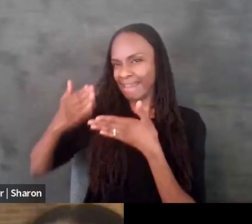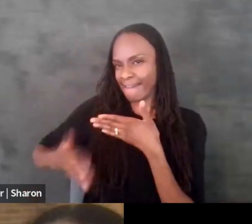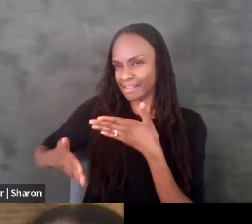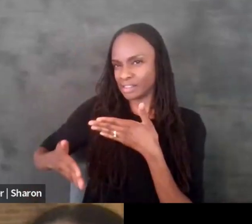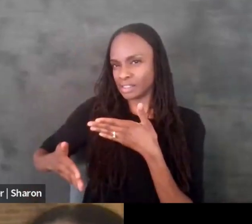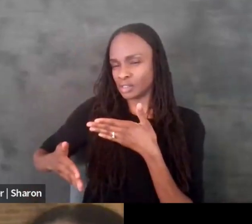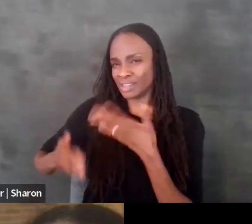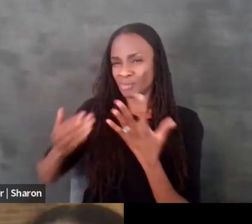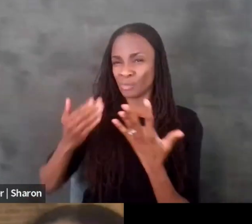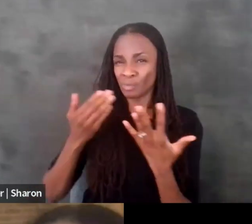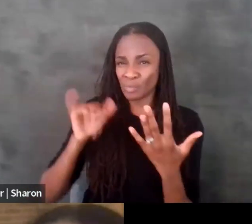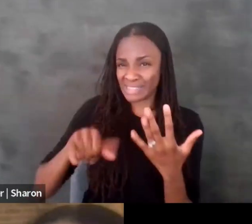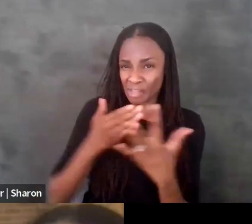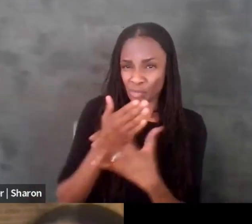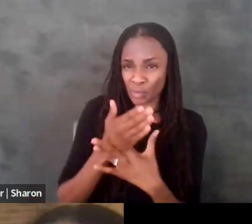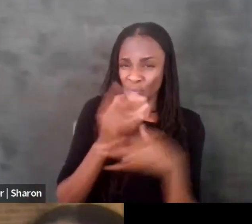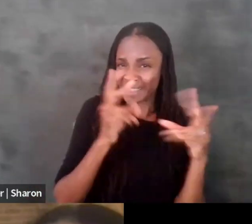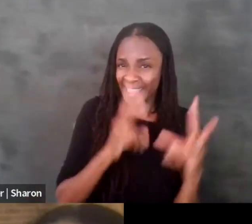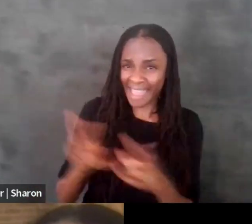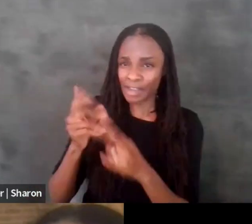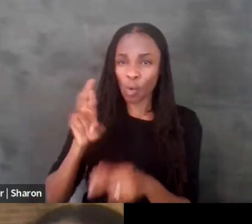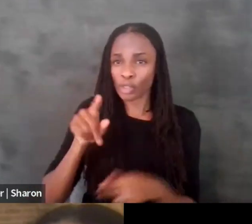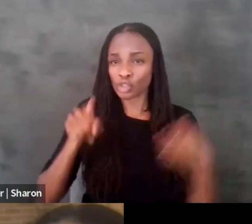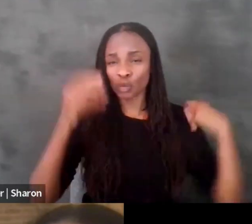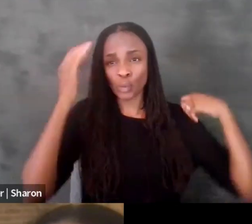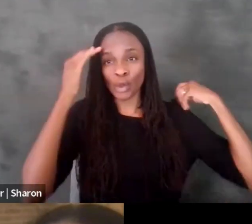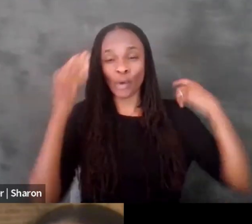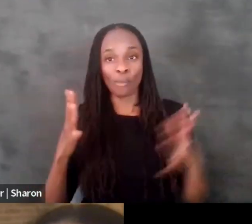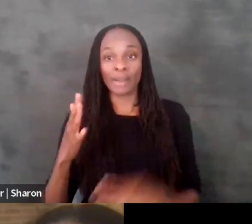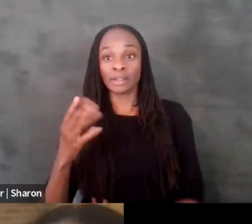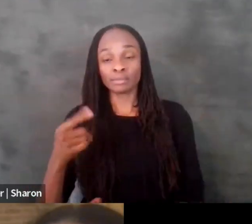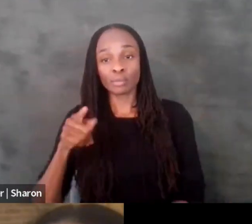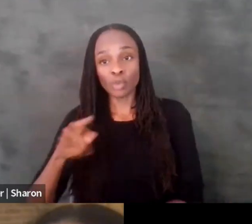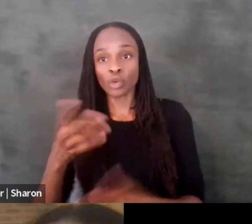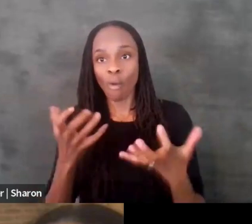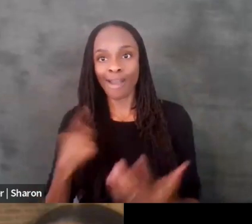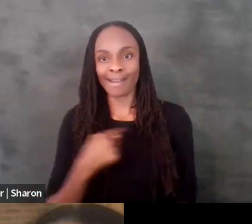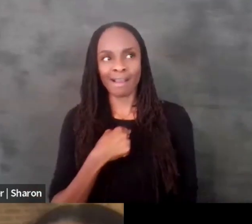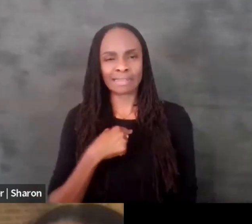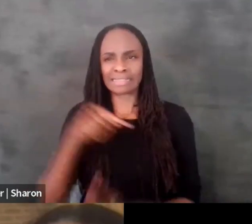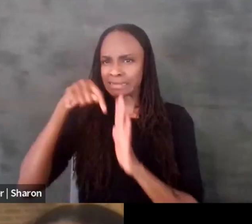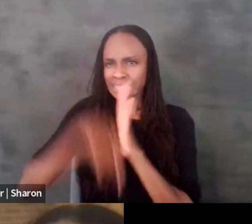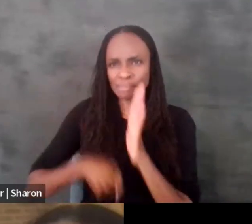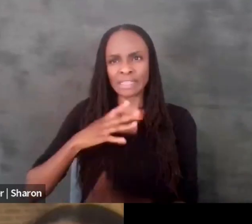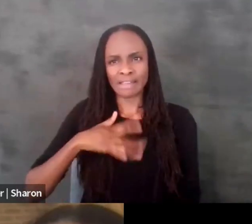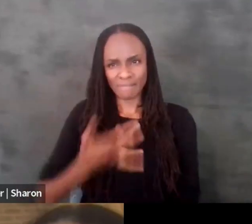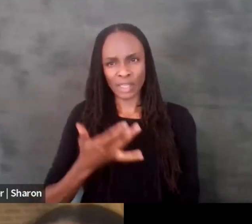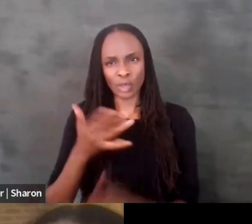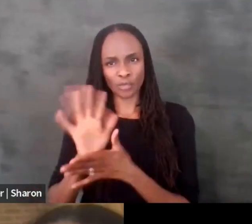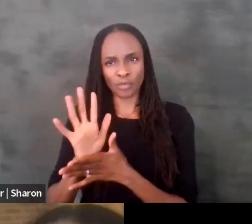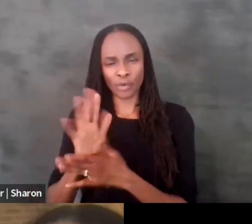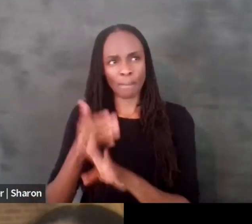came through the edit, or did you always know that you wanted us to really deeply feel this film before we sort